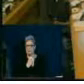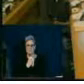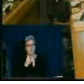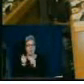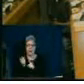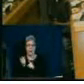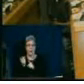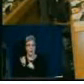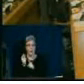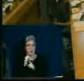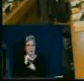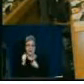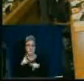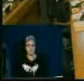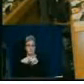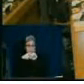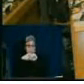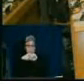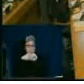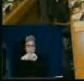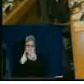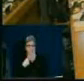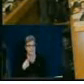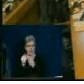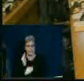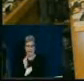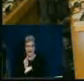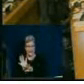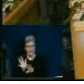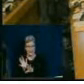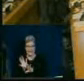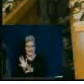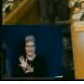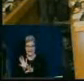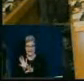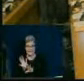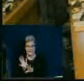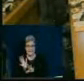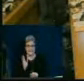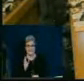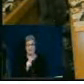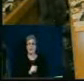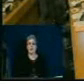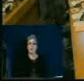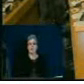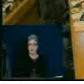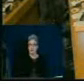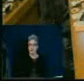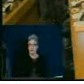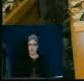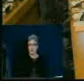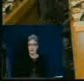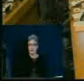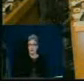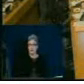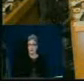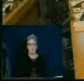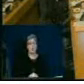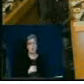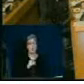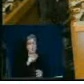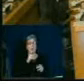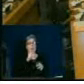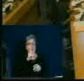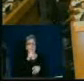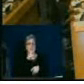not preclude discussion tonight, though. Okay. Right. Thank you, and my light's still on. So. As the maker of the motion,